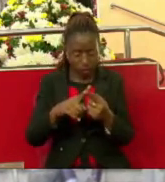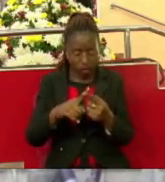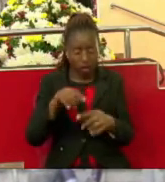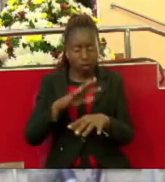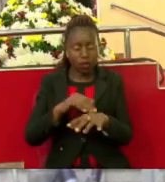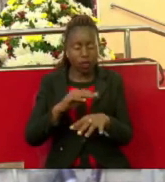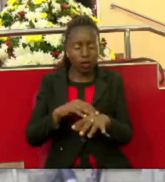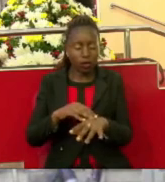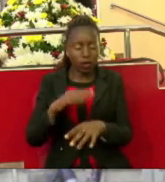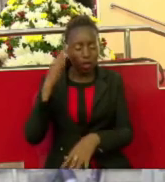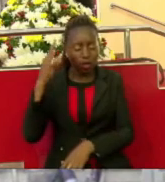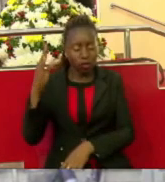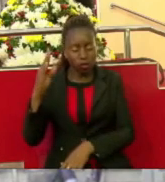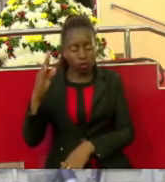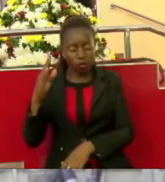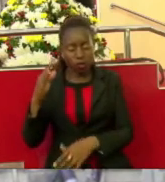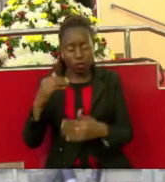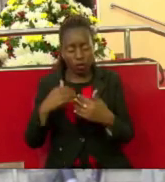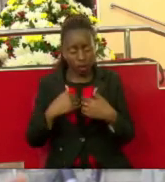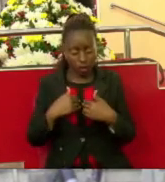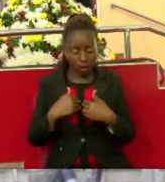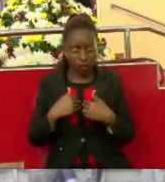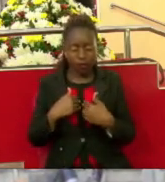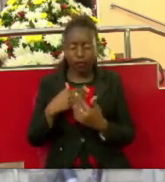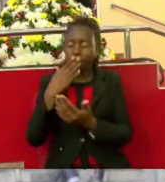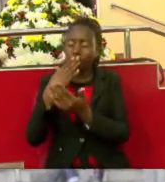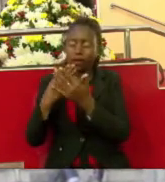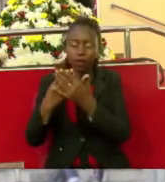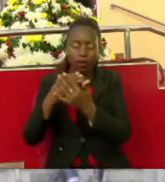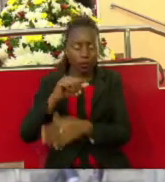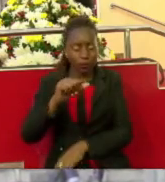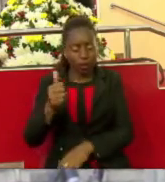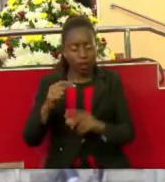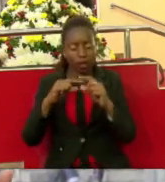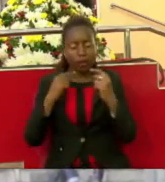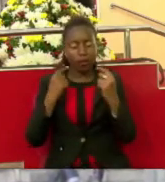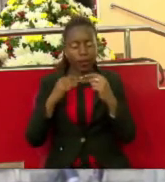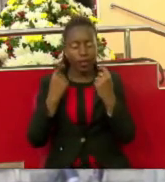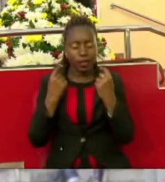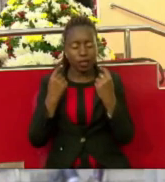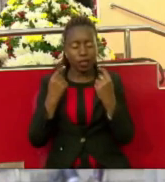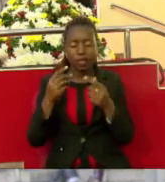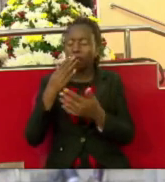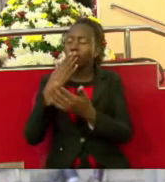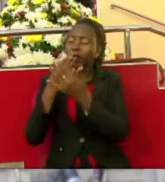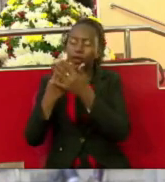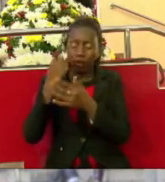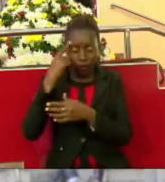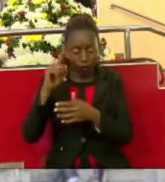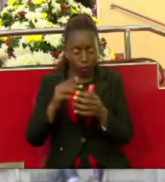called them to, King of Glory. Thank you for the other pastors, O God. Thank you for the leadership of this church, King of